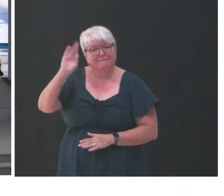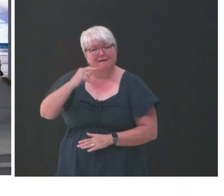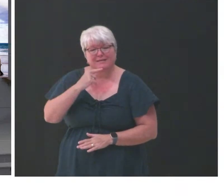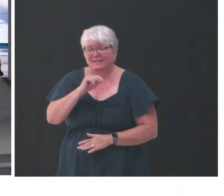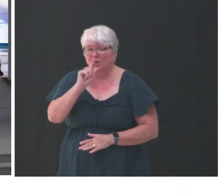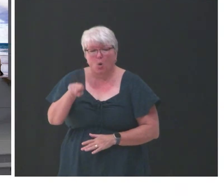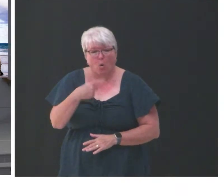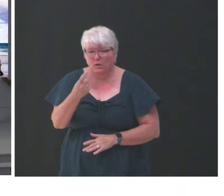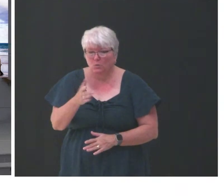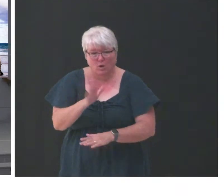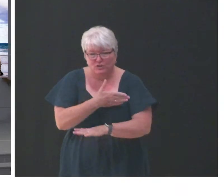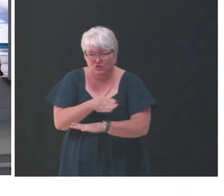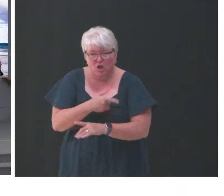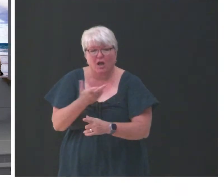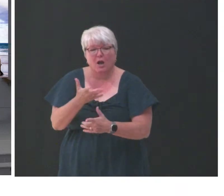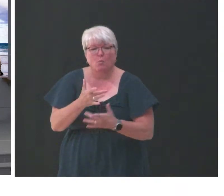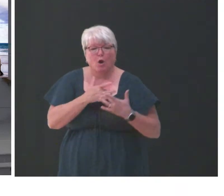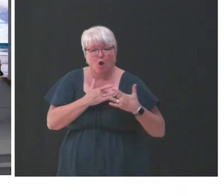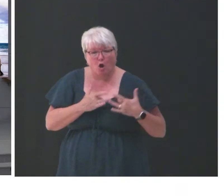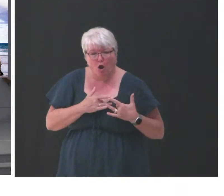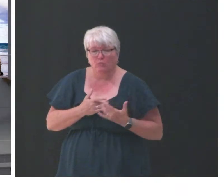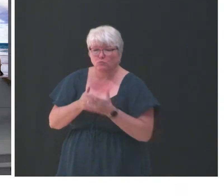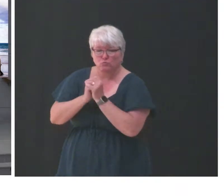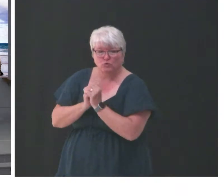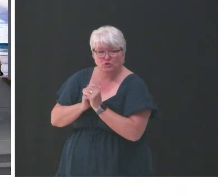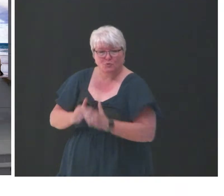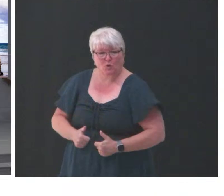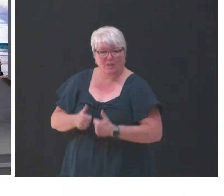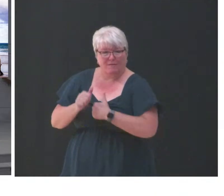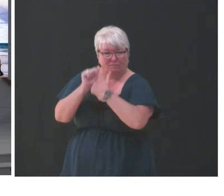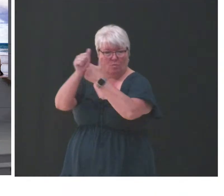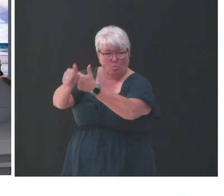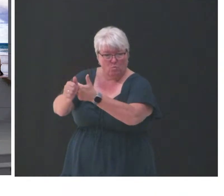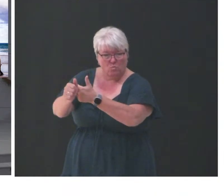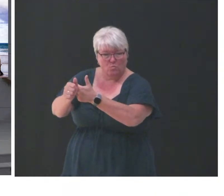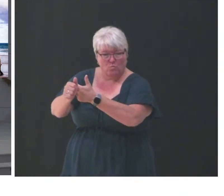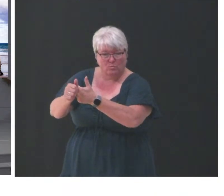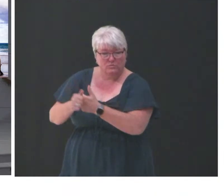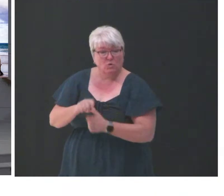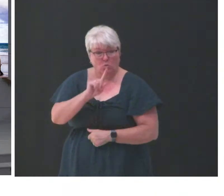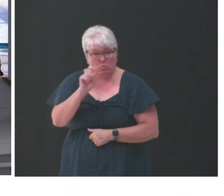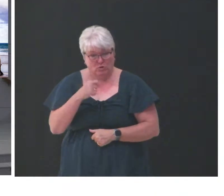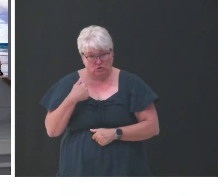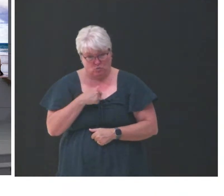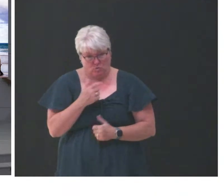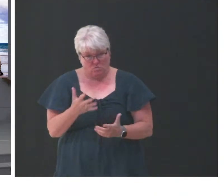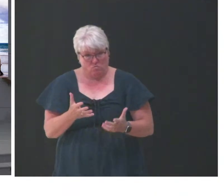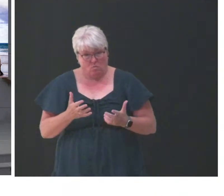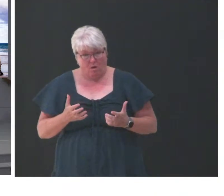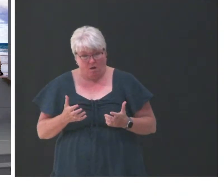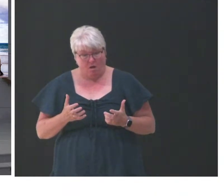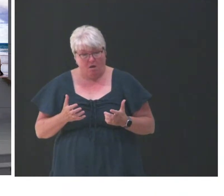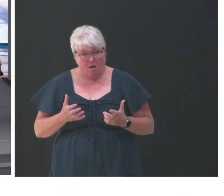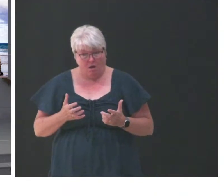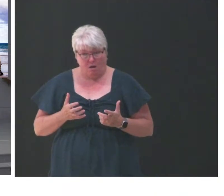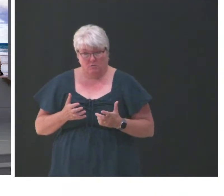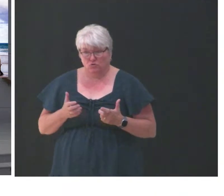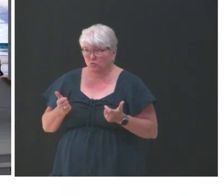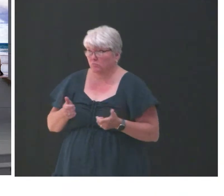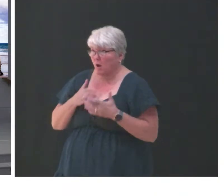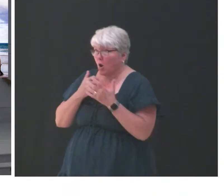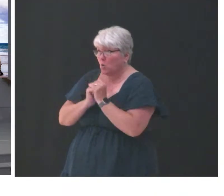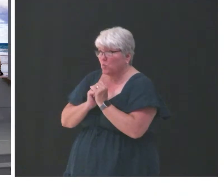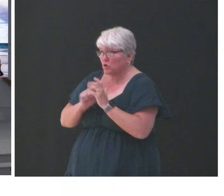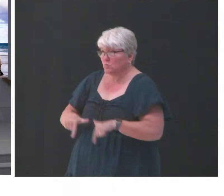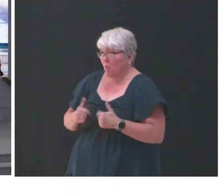don't just want your worship song, I want your worship life. And so the question this morning is, do we want to give him our